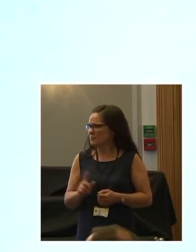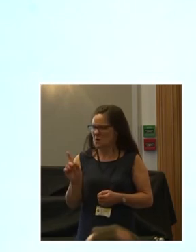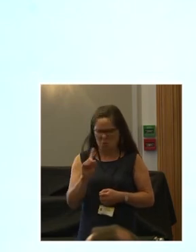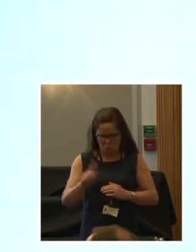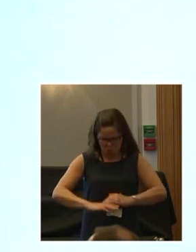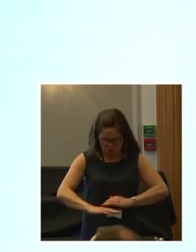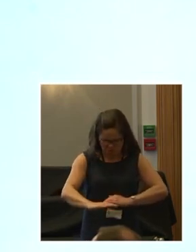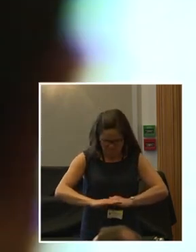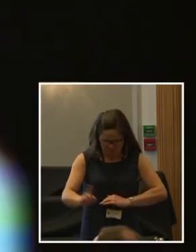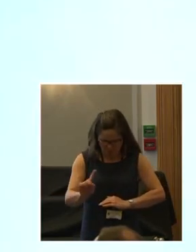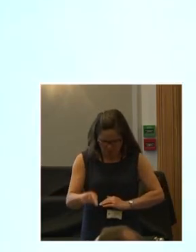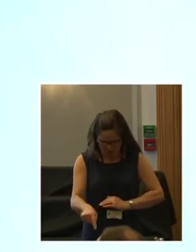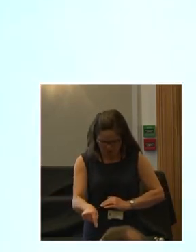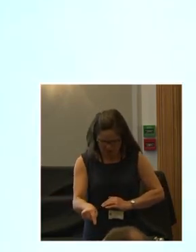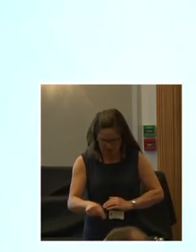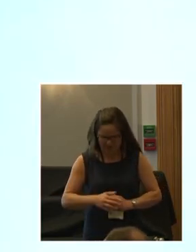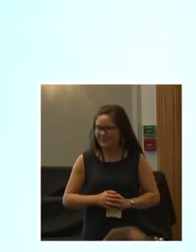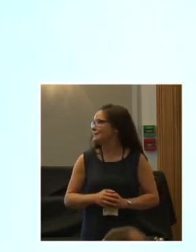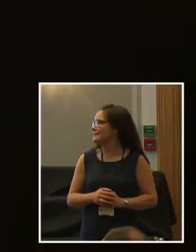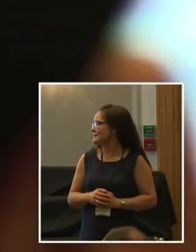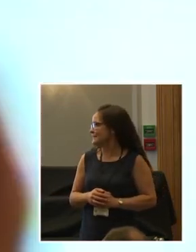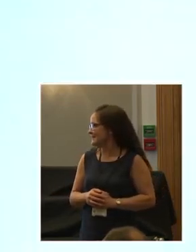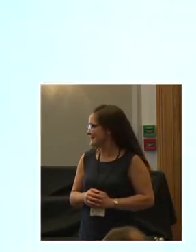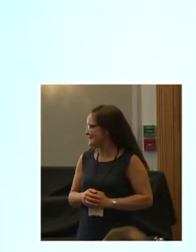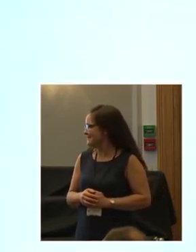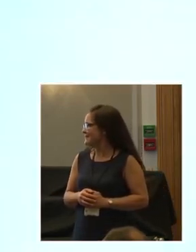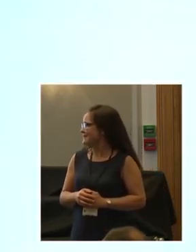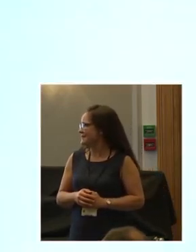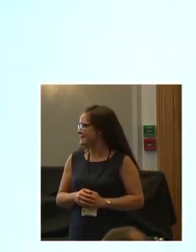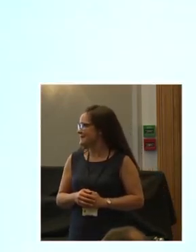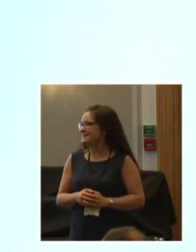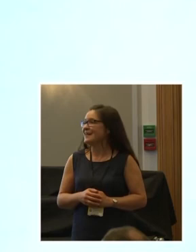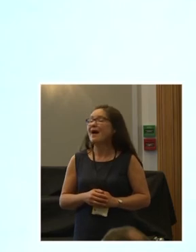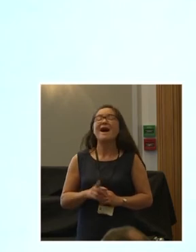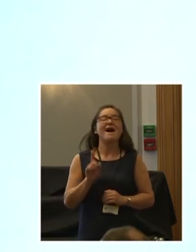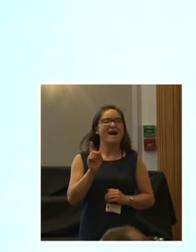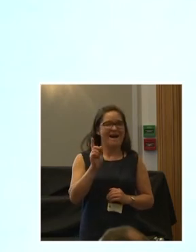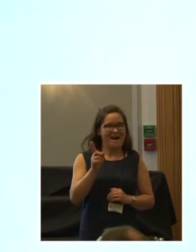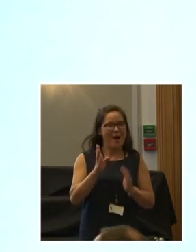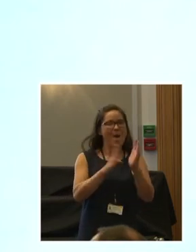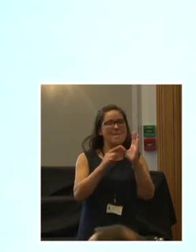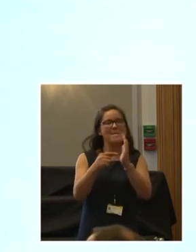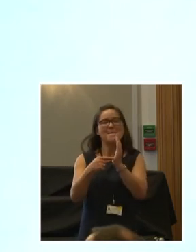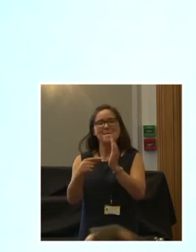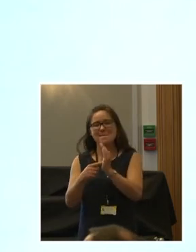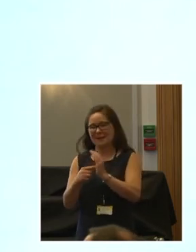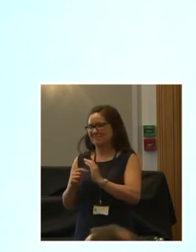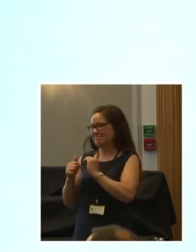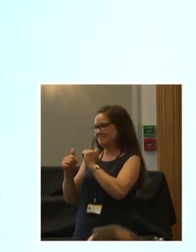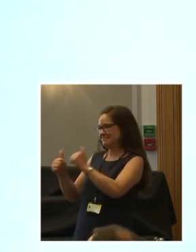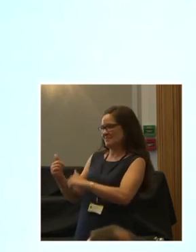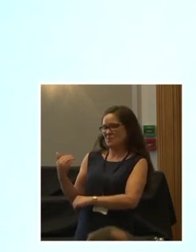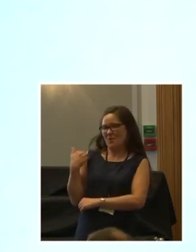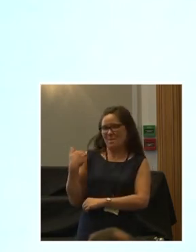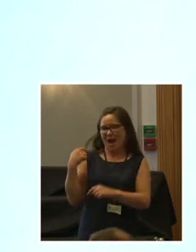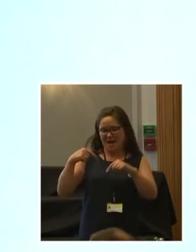What have you got by your feet? Oh, yeah, you're right. Totally forgot about that one. Thanks for that. So what Matt's just kindly just reminded me of is I have got an A